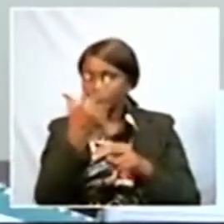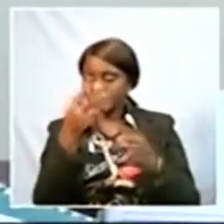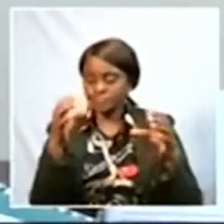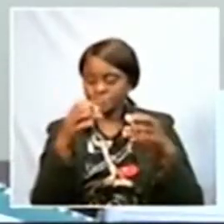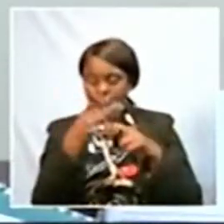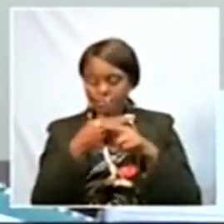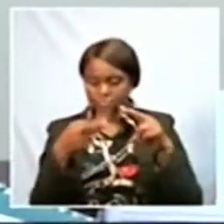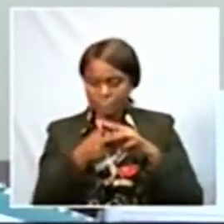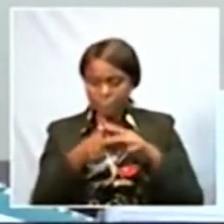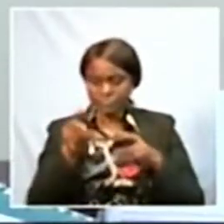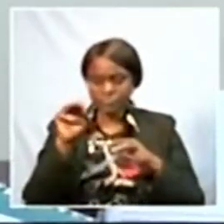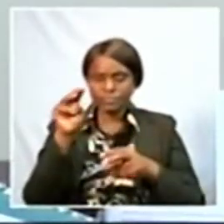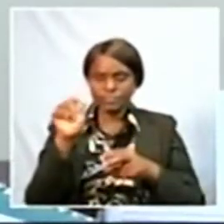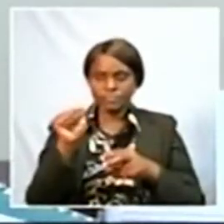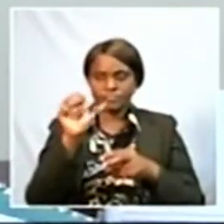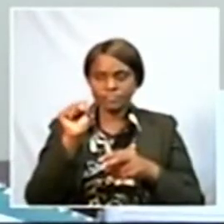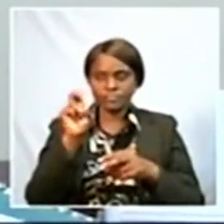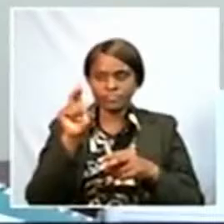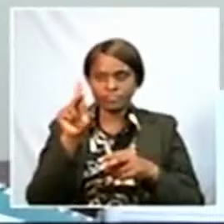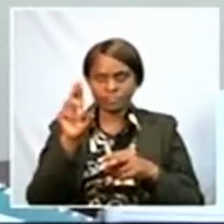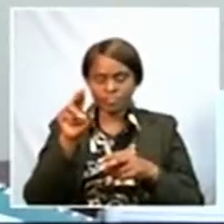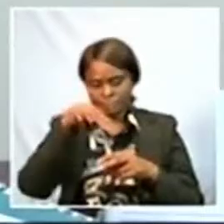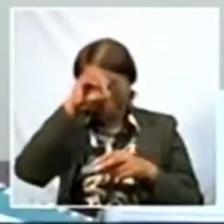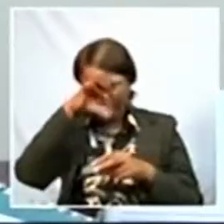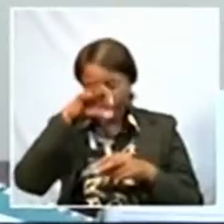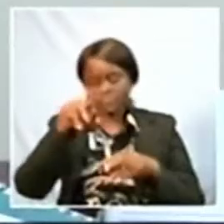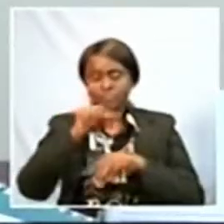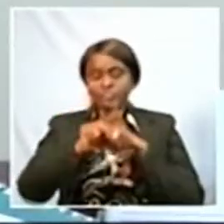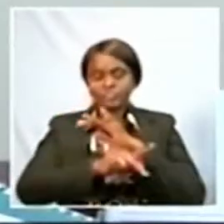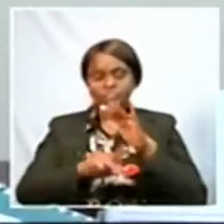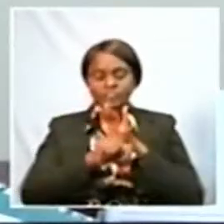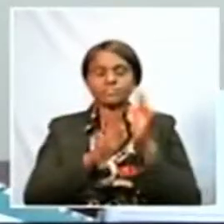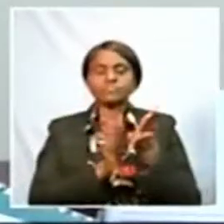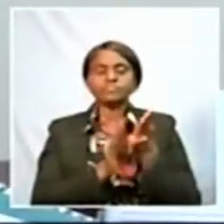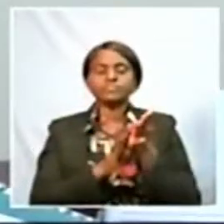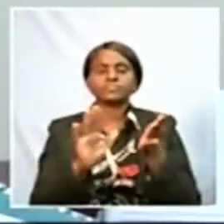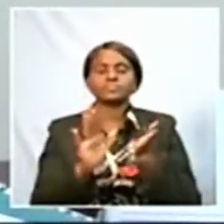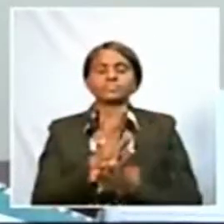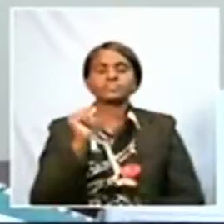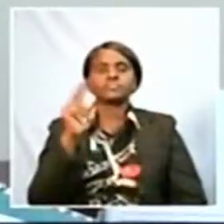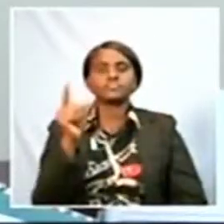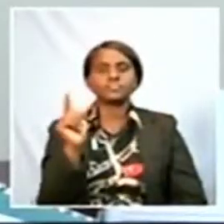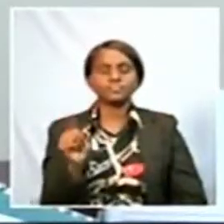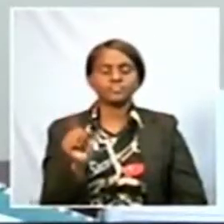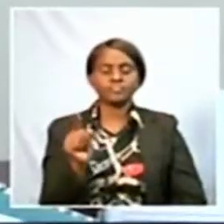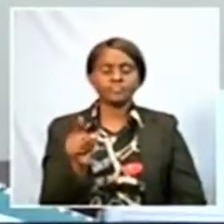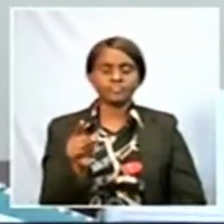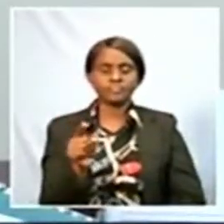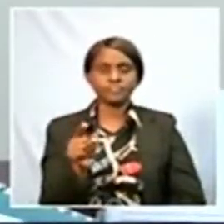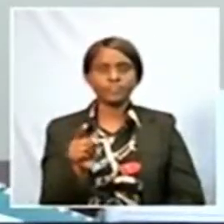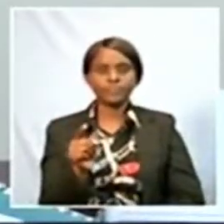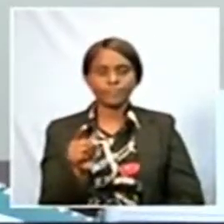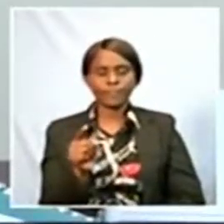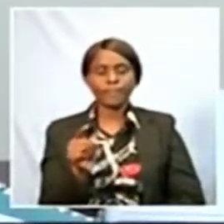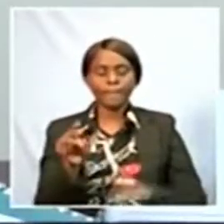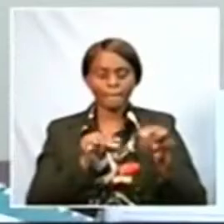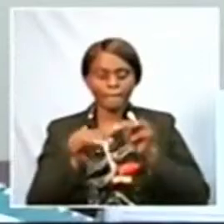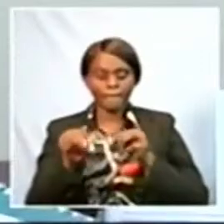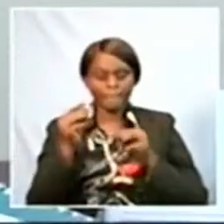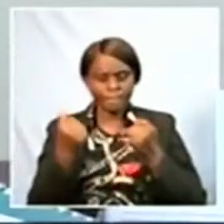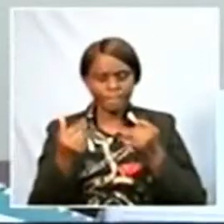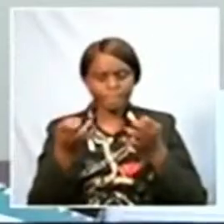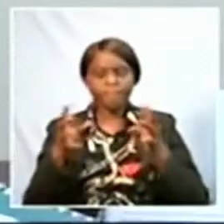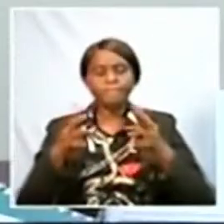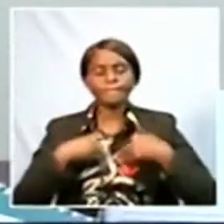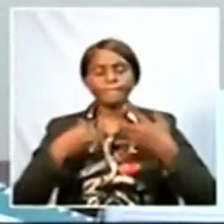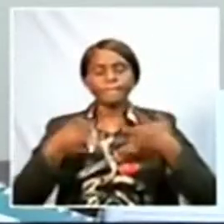block at Masuku Mine Primary School. Page 13, cause of query. Management would like to